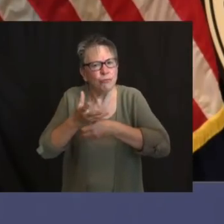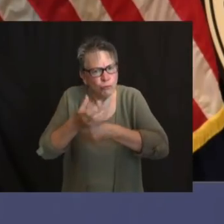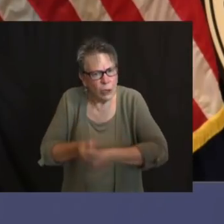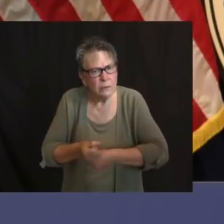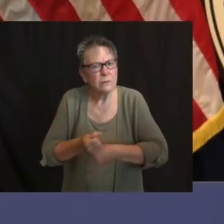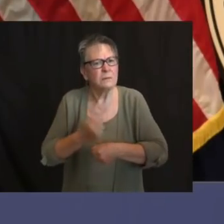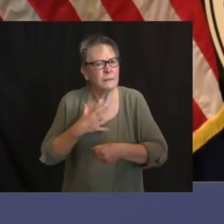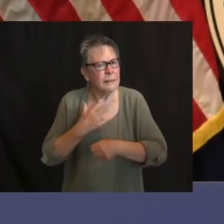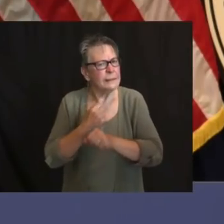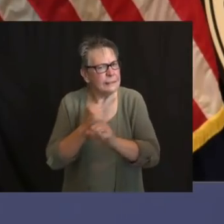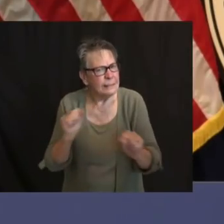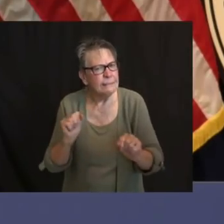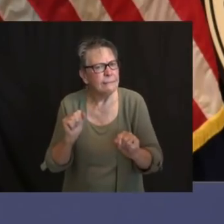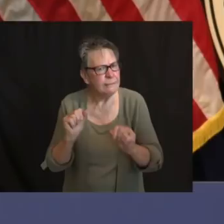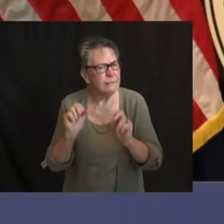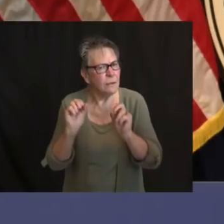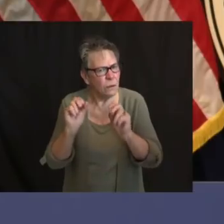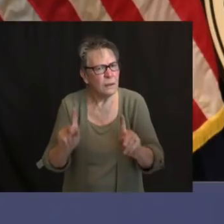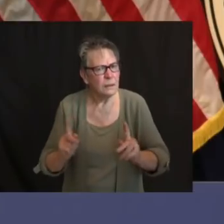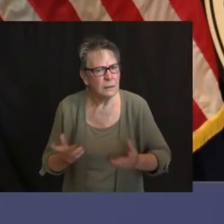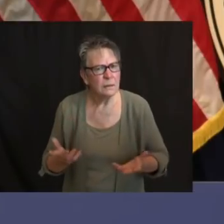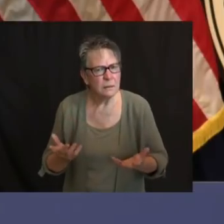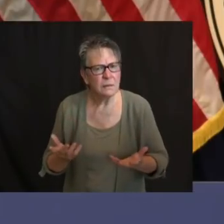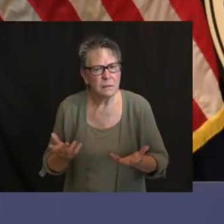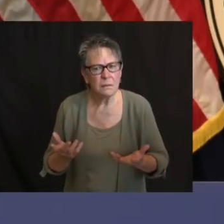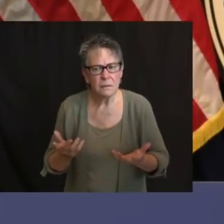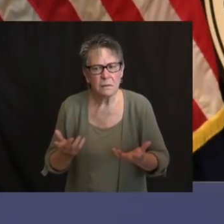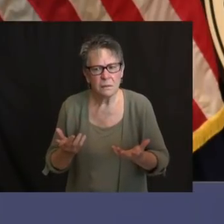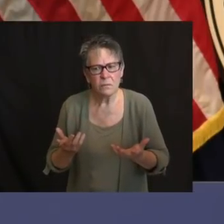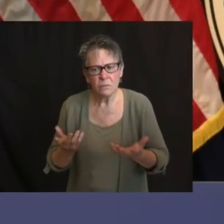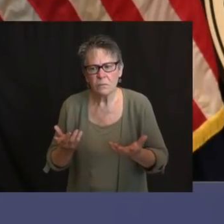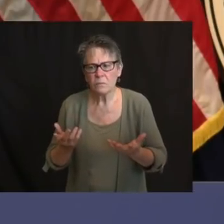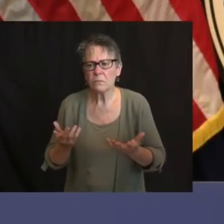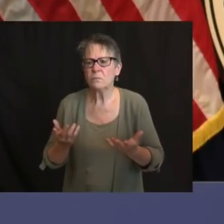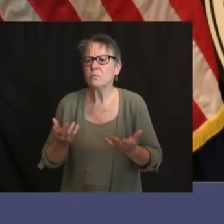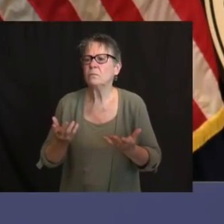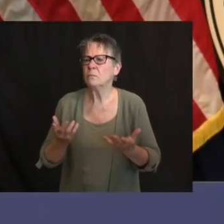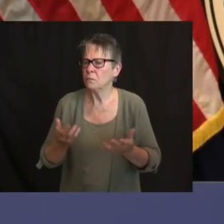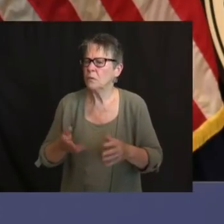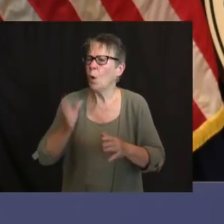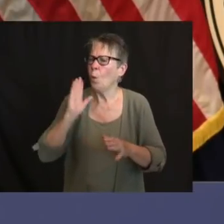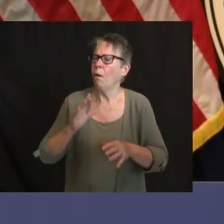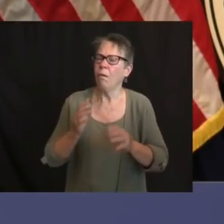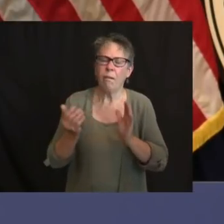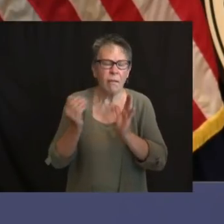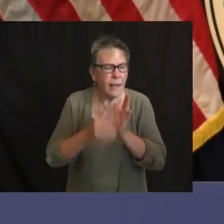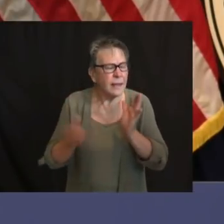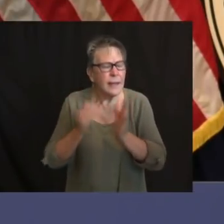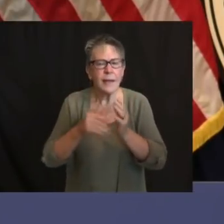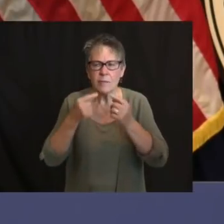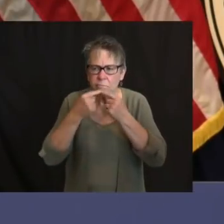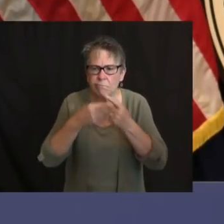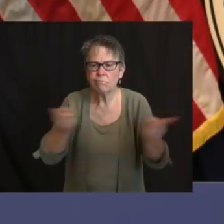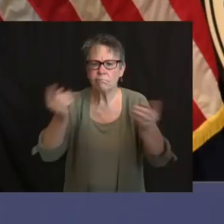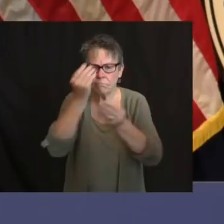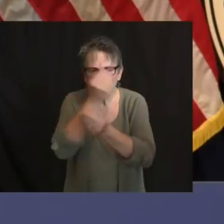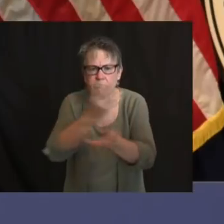in these daily press conferences, but we will, in a more broad public